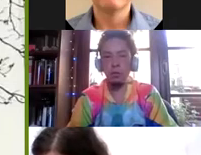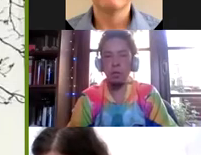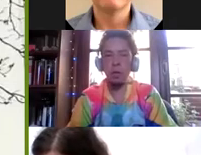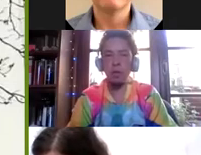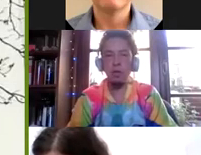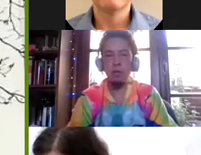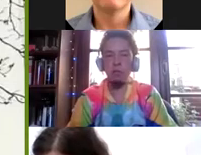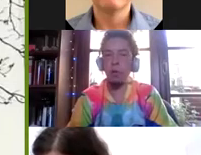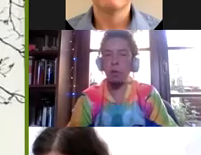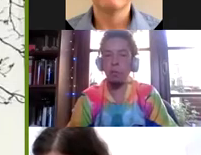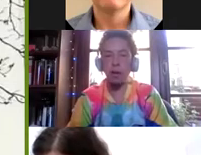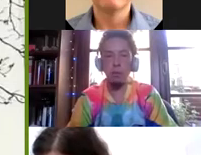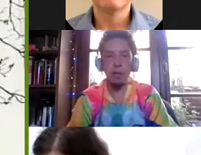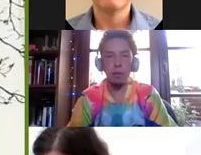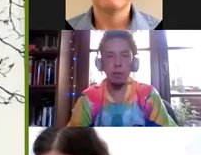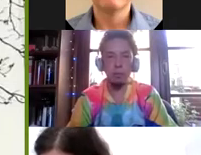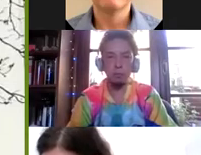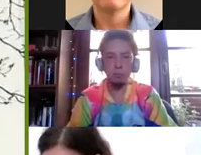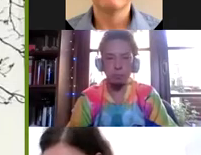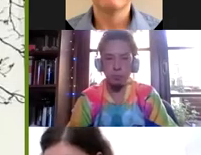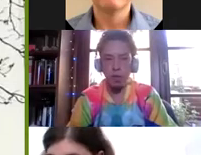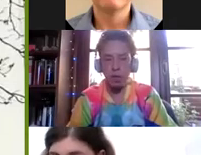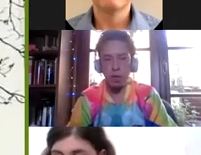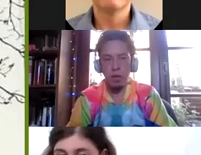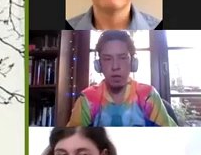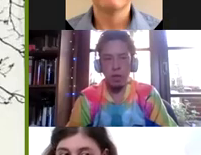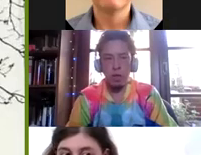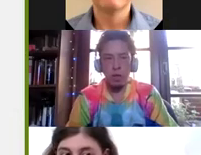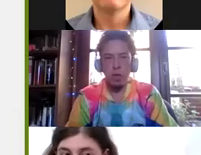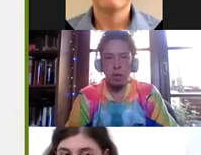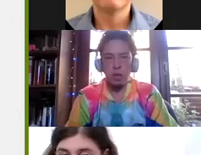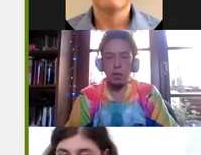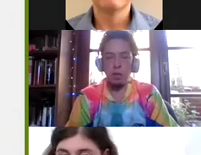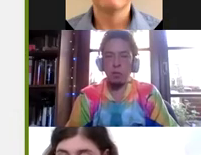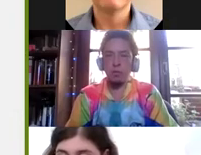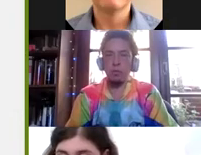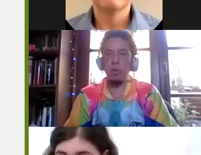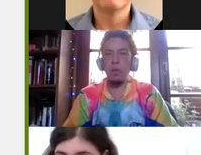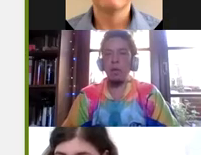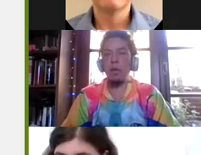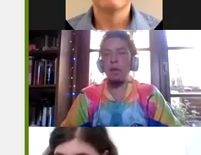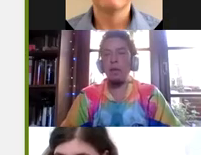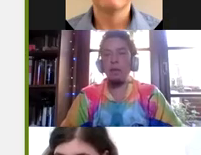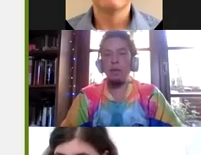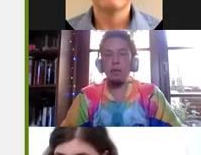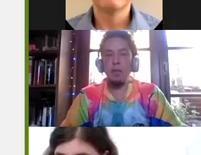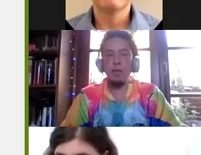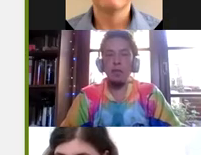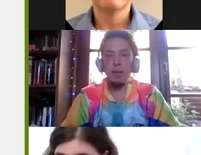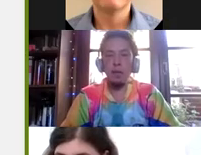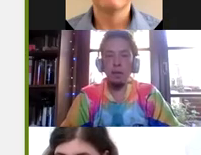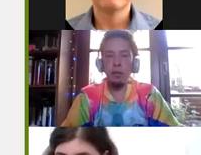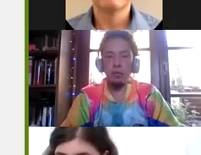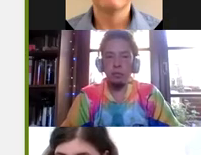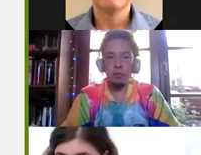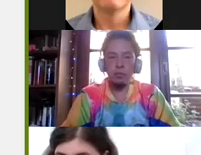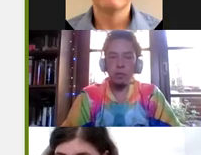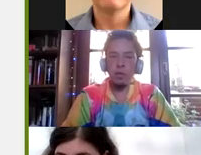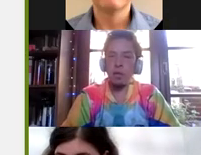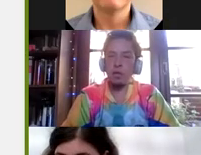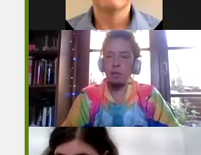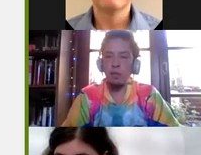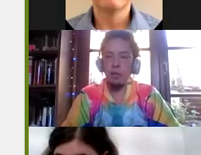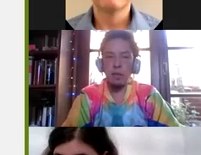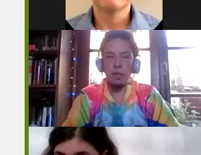union welfare, and the private sector that you might be able to afford or not individually. We have a